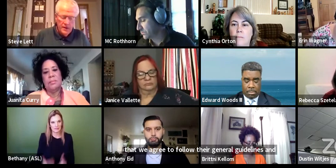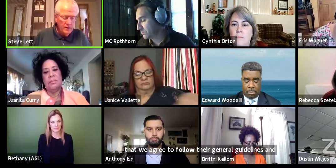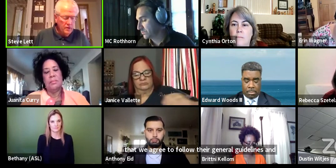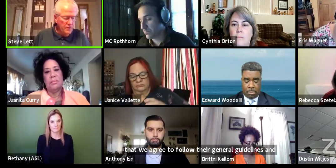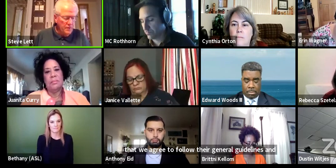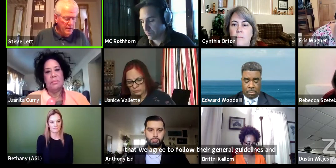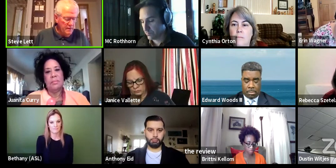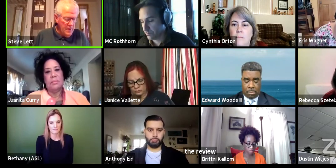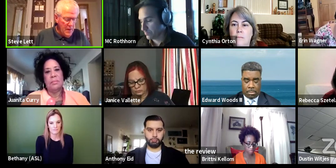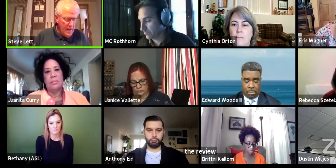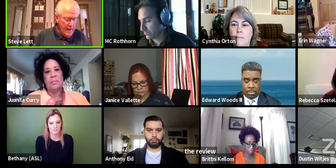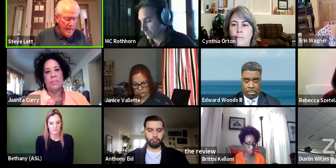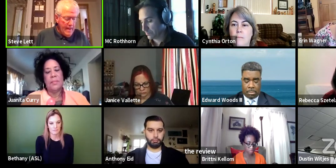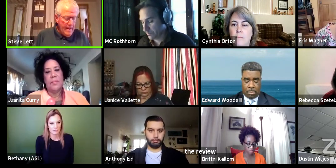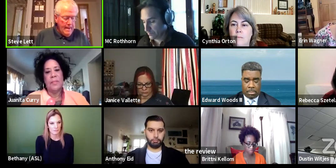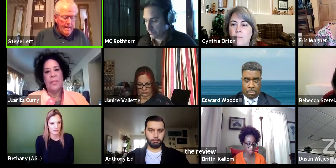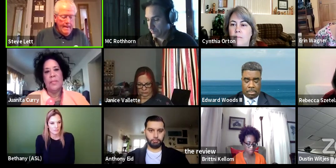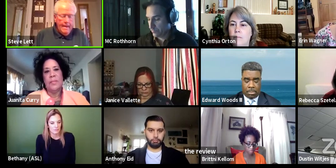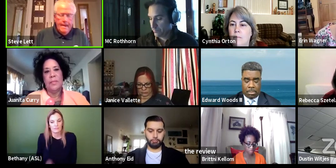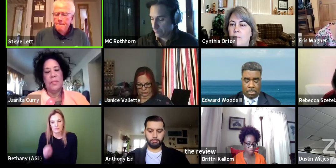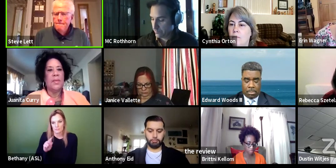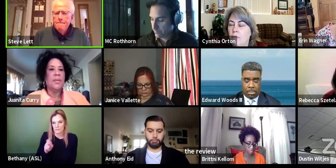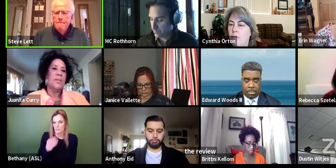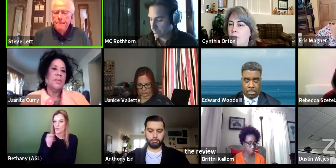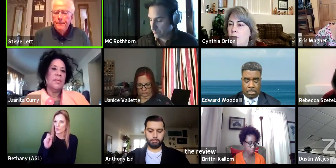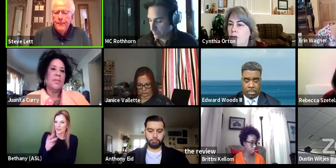Okay, thank you for that.